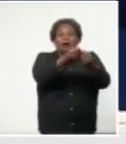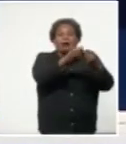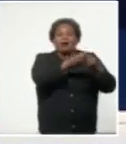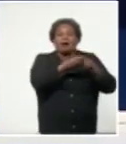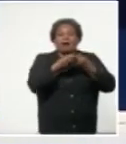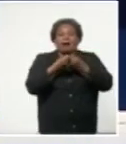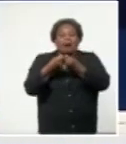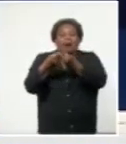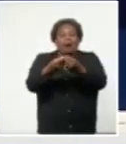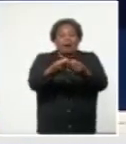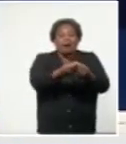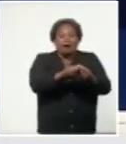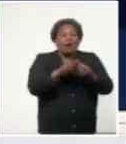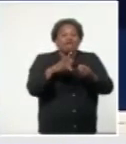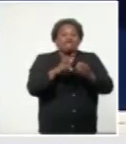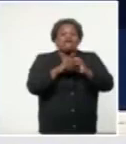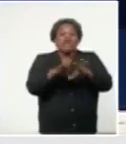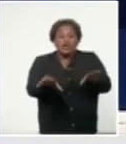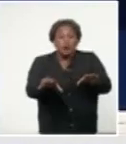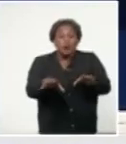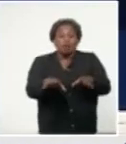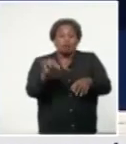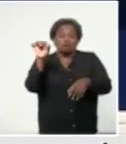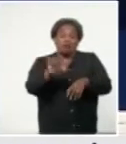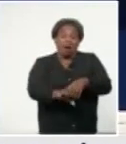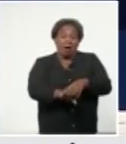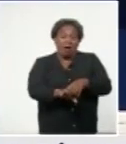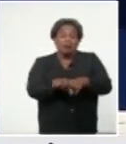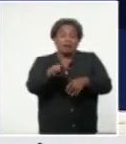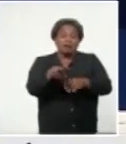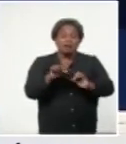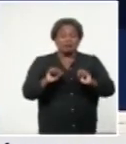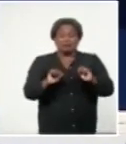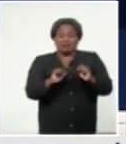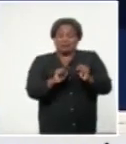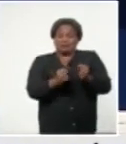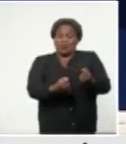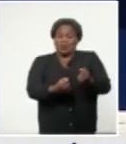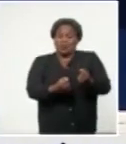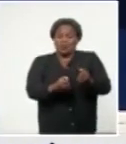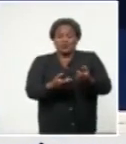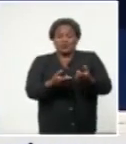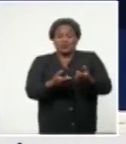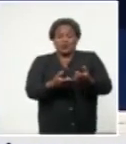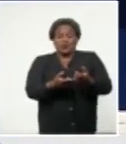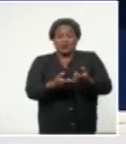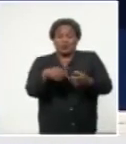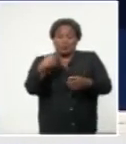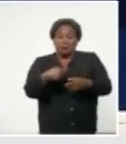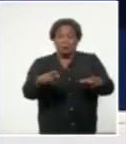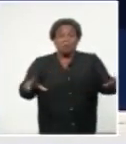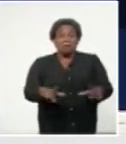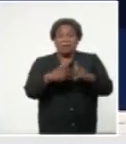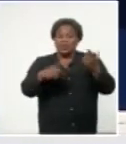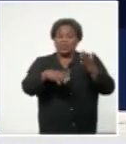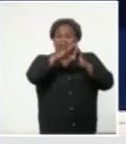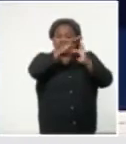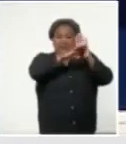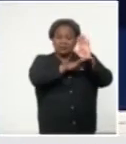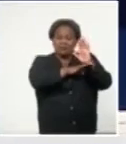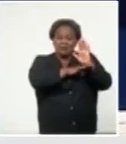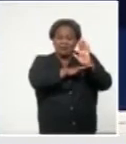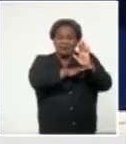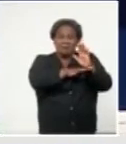the compliance of the guidelines, this may lead to outbreaks of this kind.